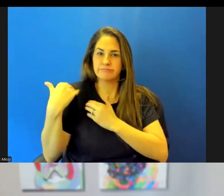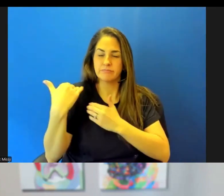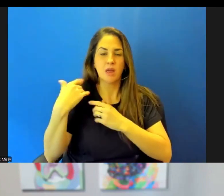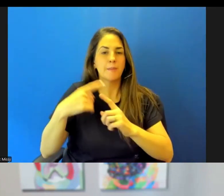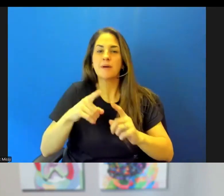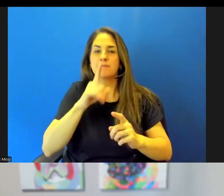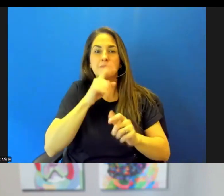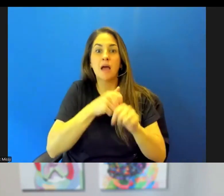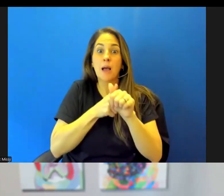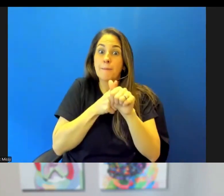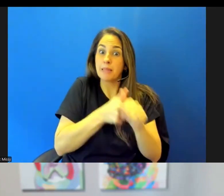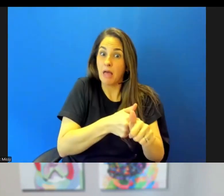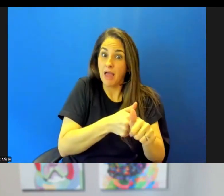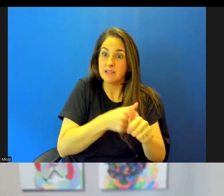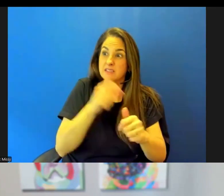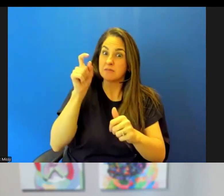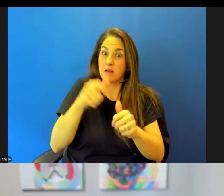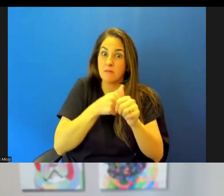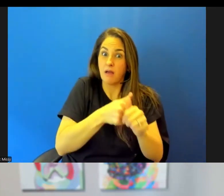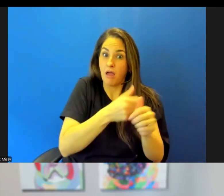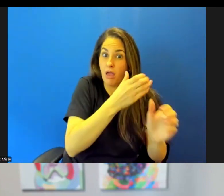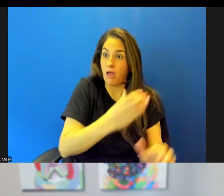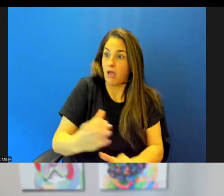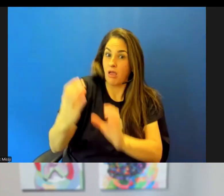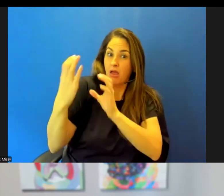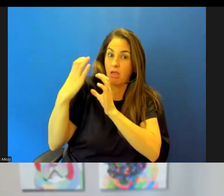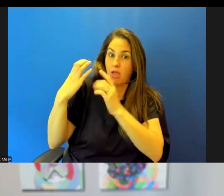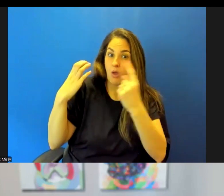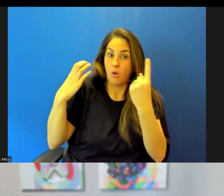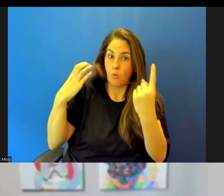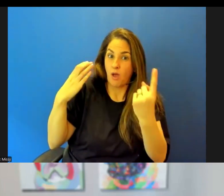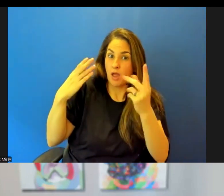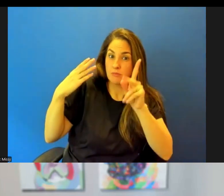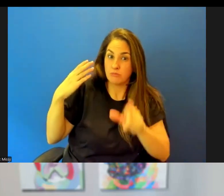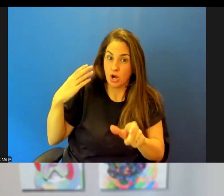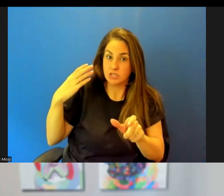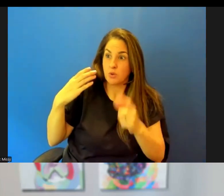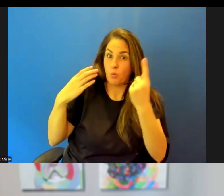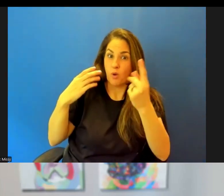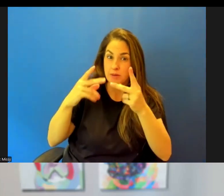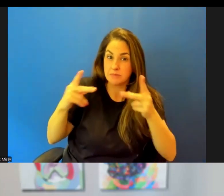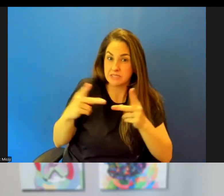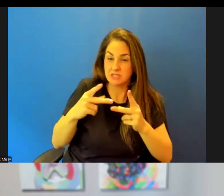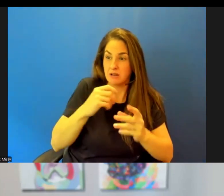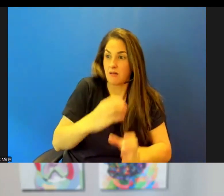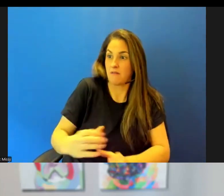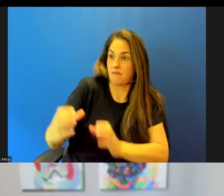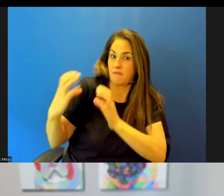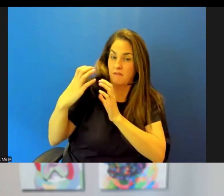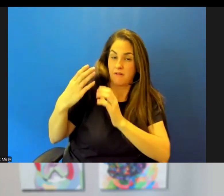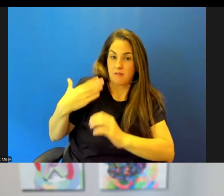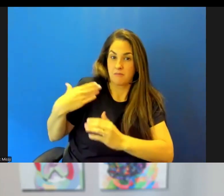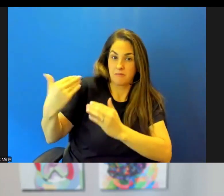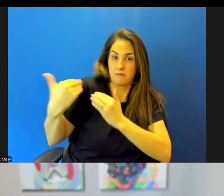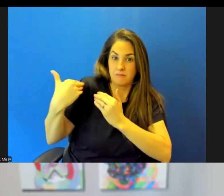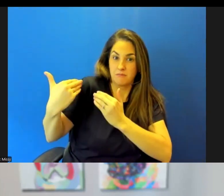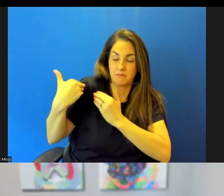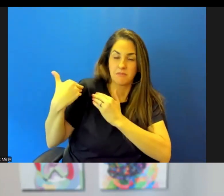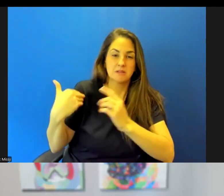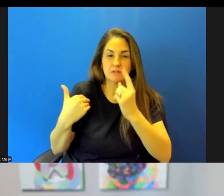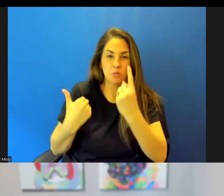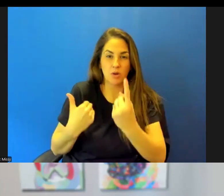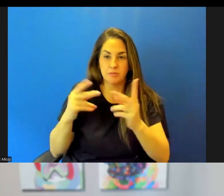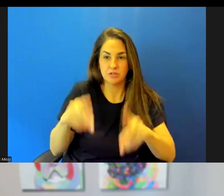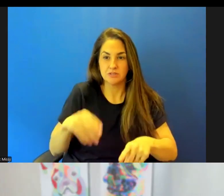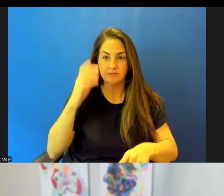the compliance is going to all fall onto one leader or one position. I hope that helps to address some of those questions. And I